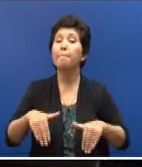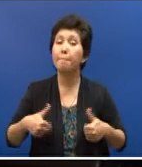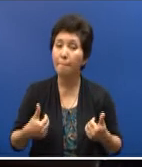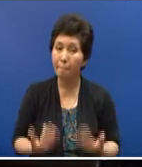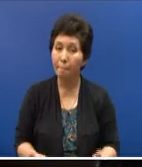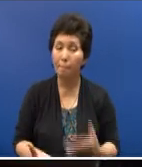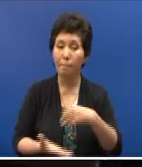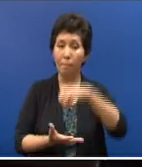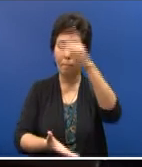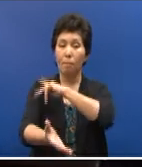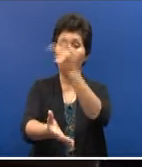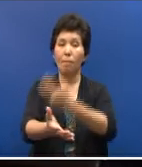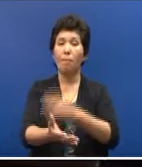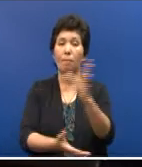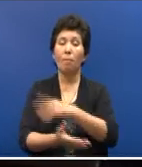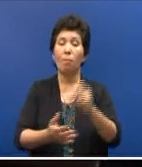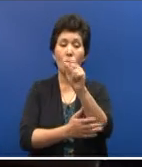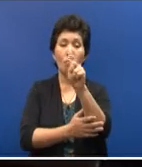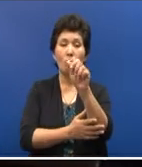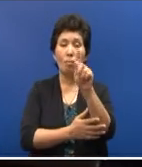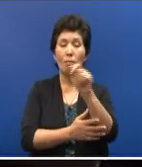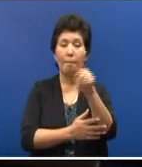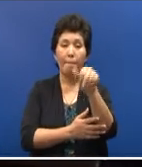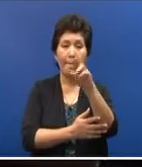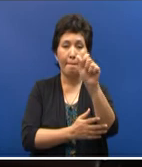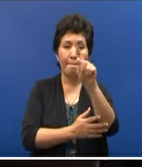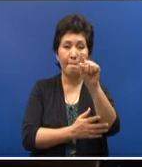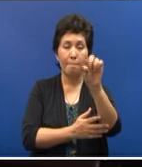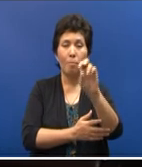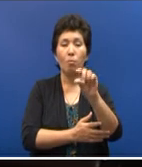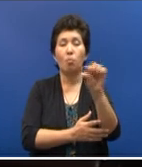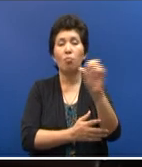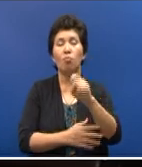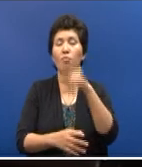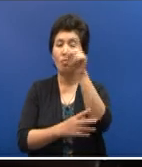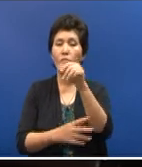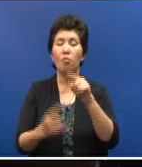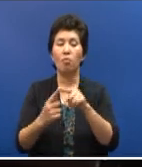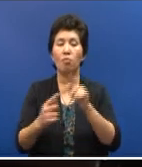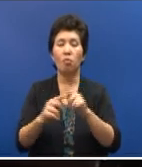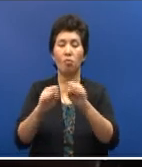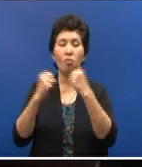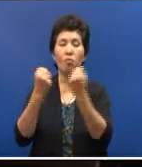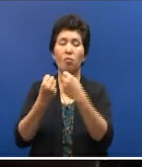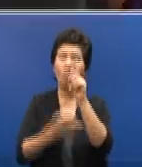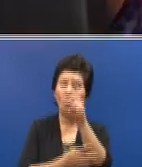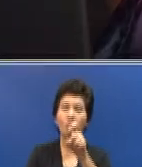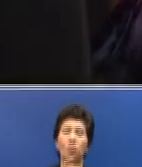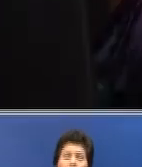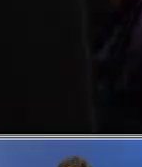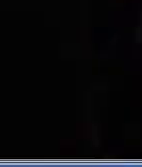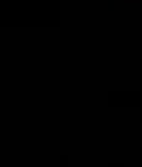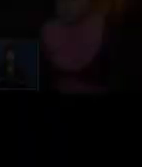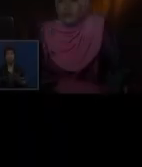how wealth, power, okay, status, and also prestige, okay, will lead to social inequalities.